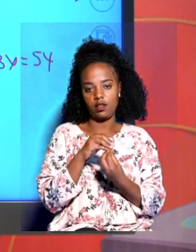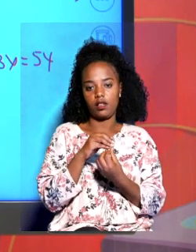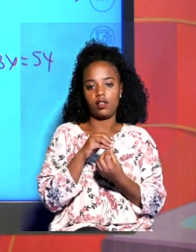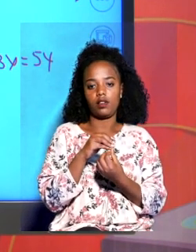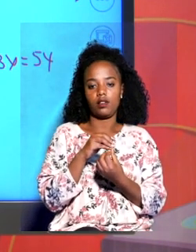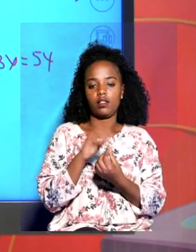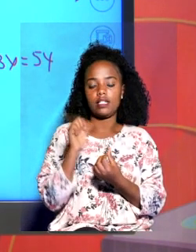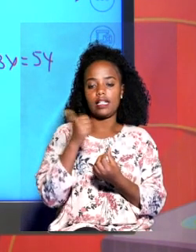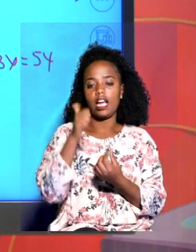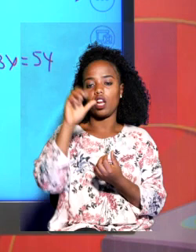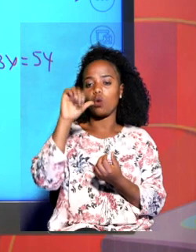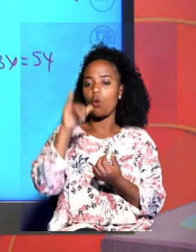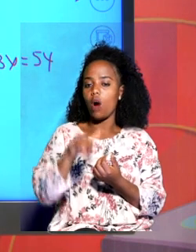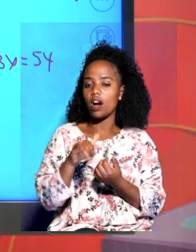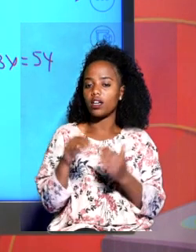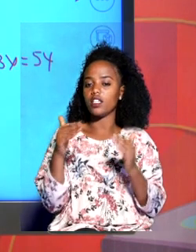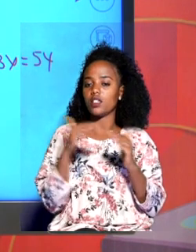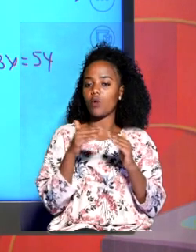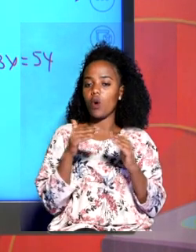10y is equal to